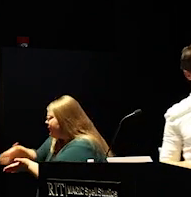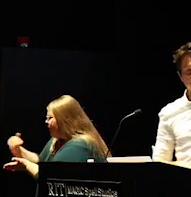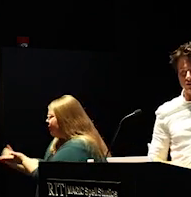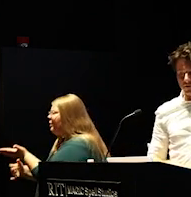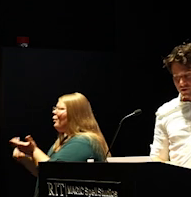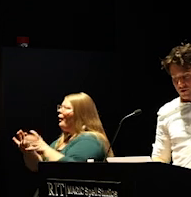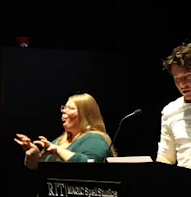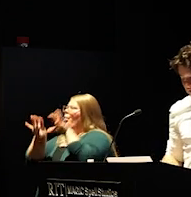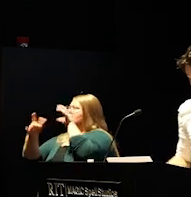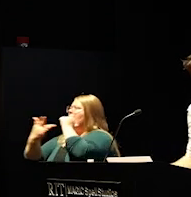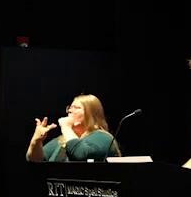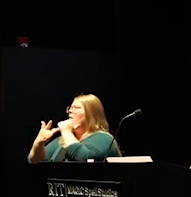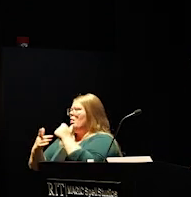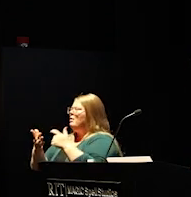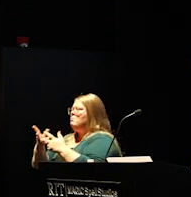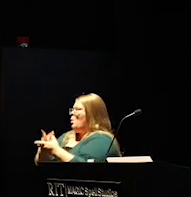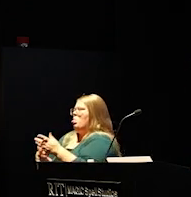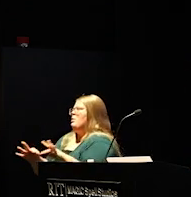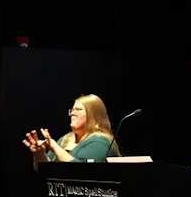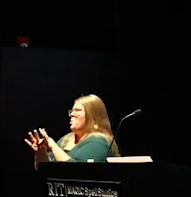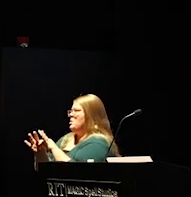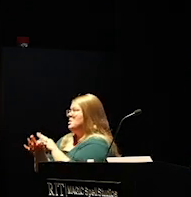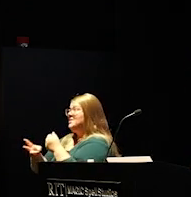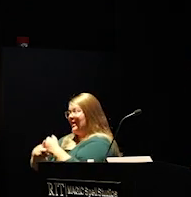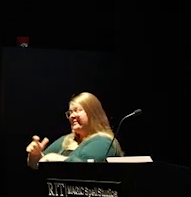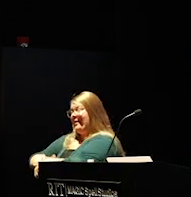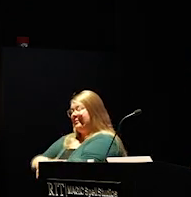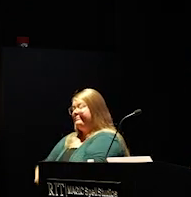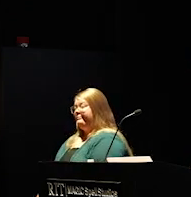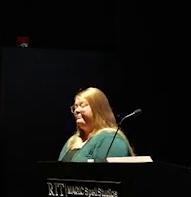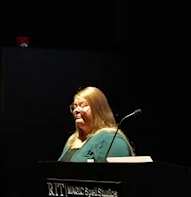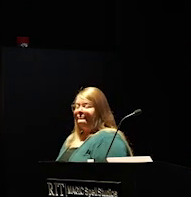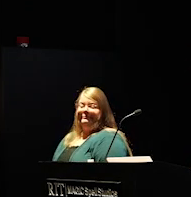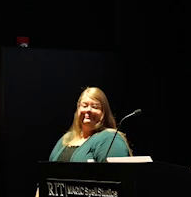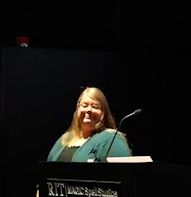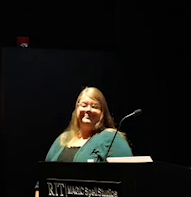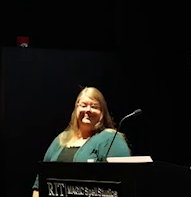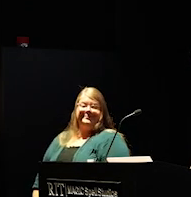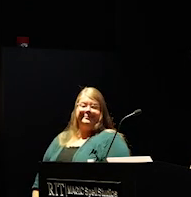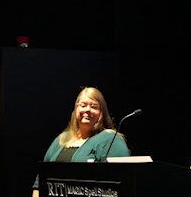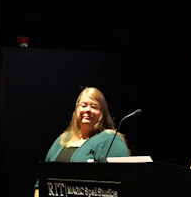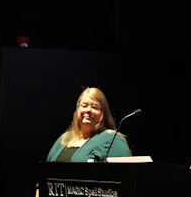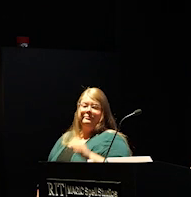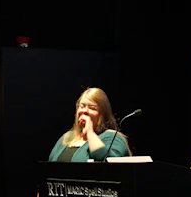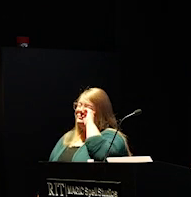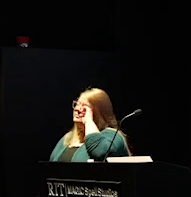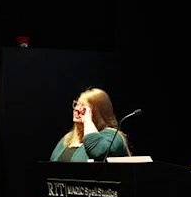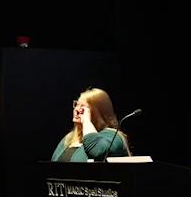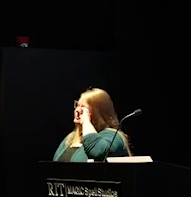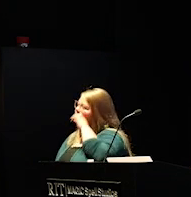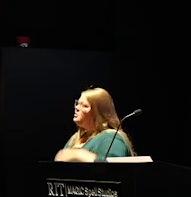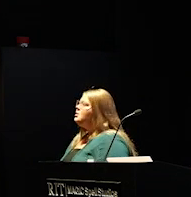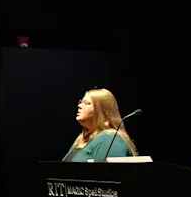lot of time. So, and that's how you get it done. But anyway, so then I'm like, okay,